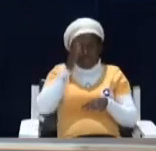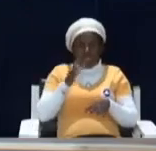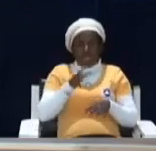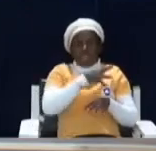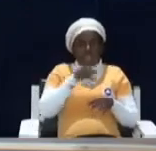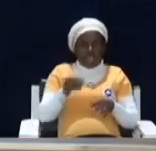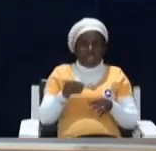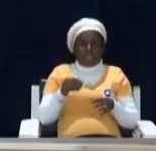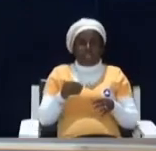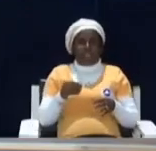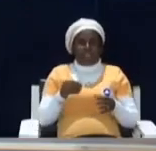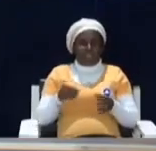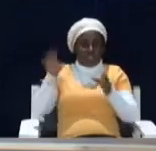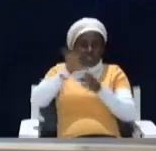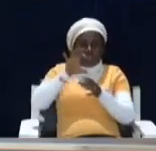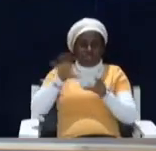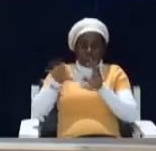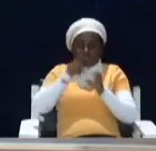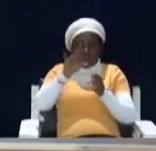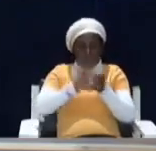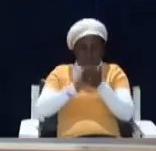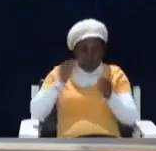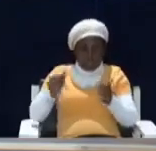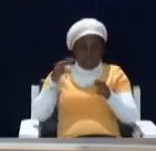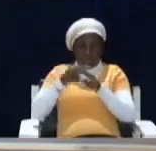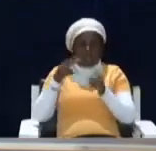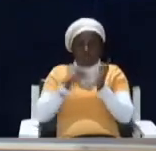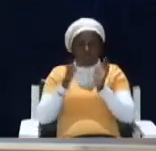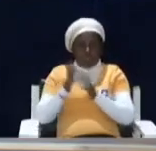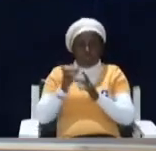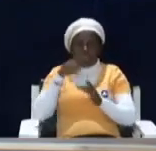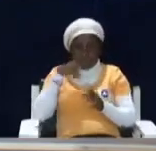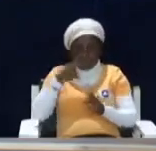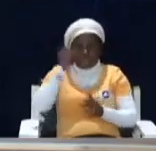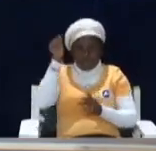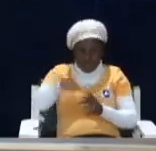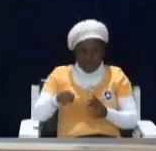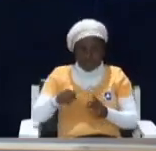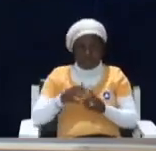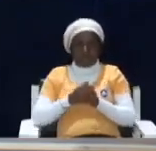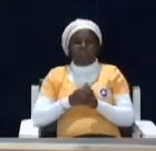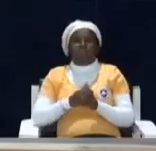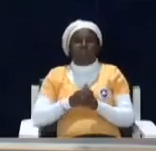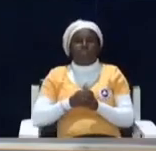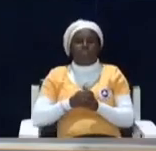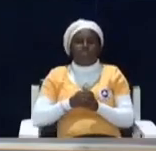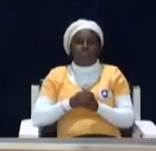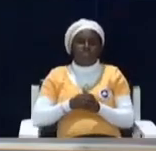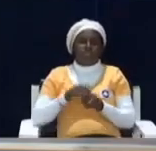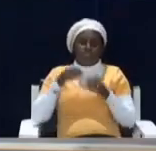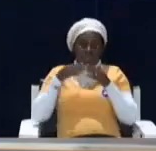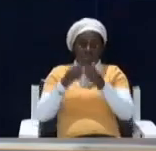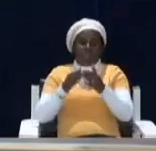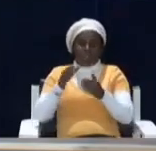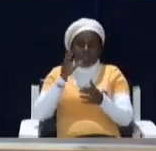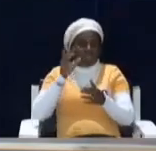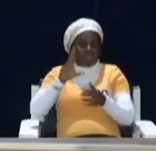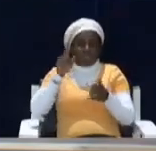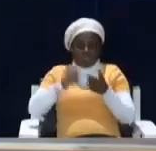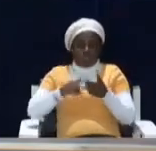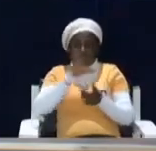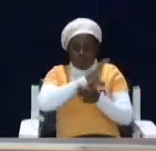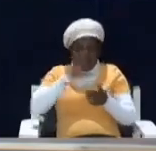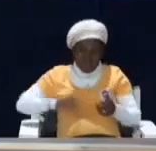applied it and I said, "Do you believe in the name Jesus?" She said, "Yes, I believe in the name Jesus." I led her to Christ and I applied the anointing